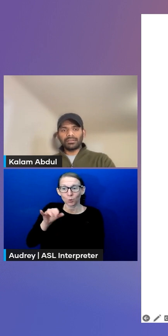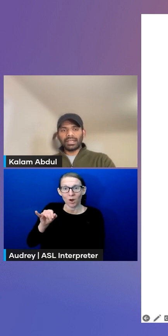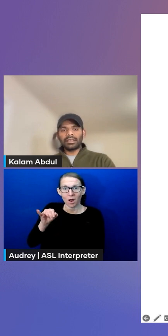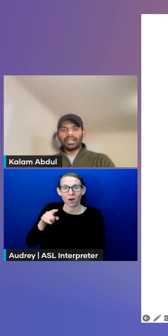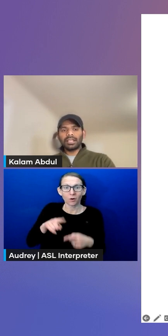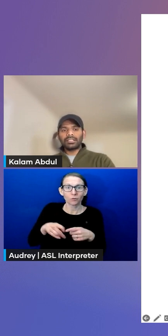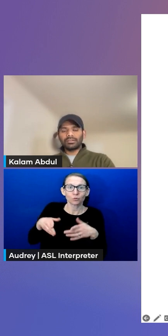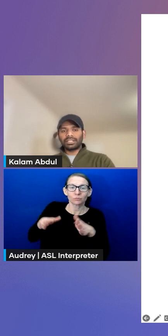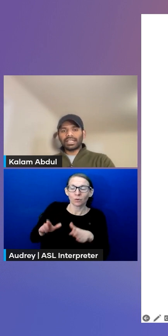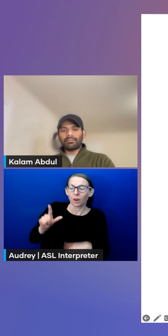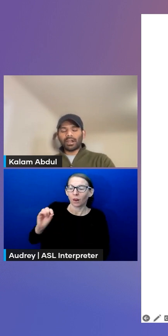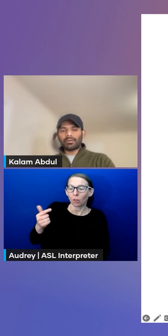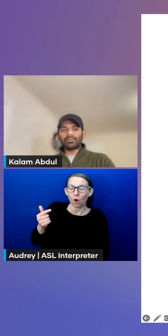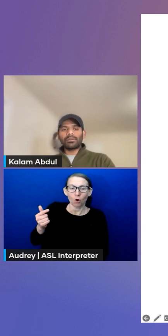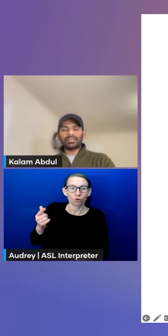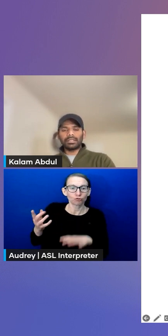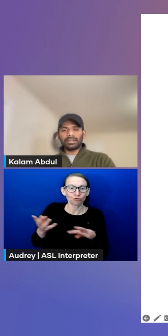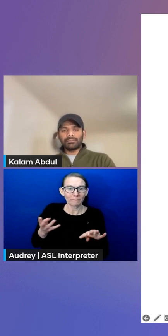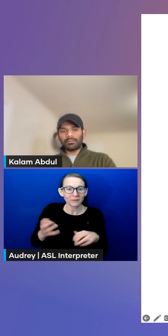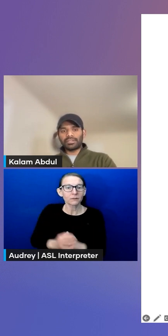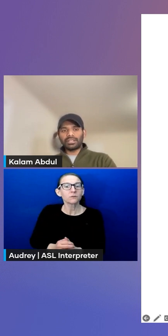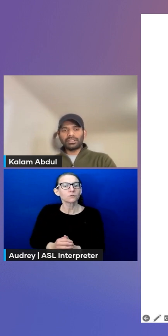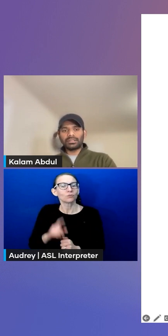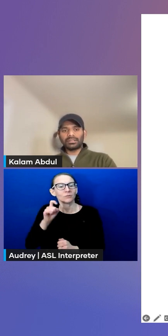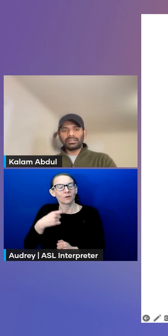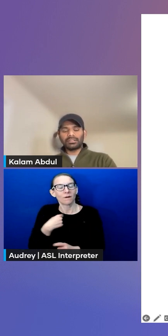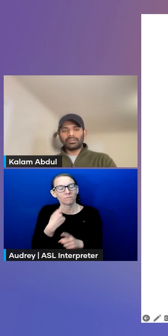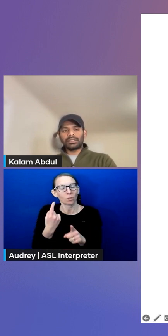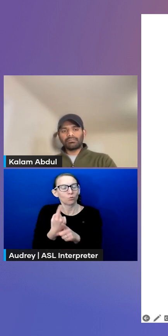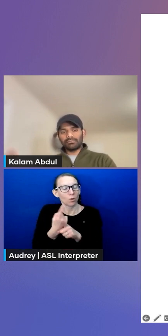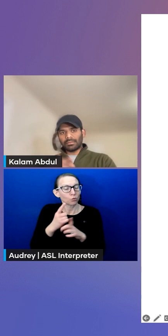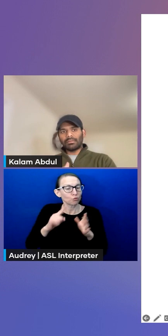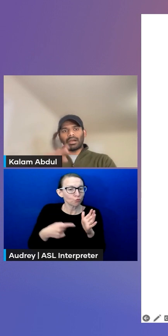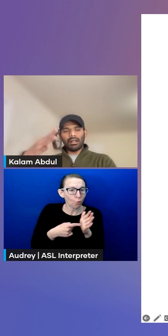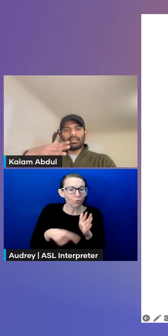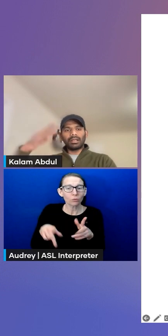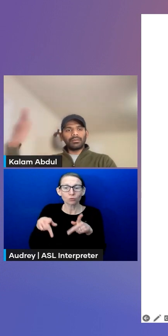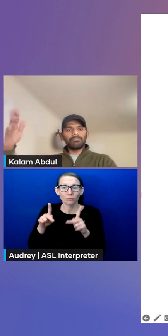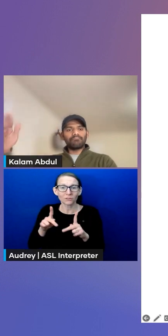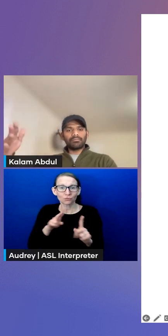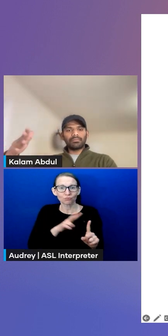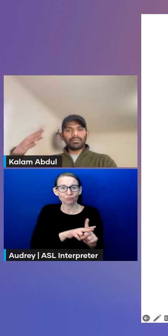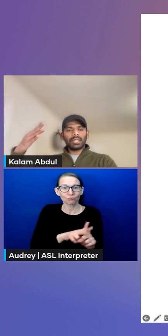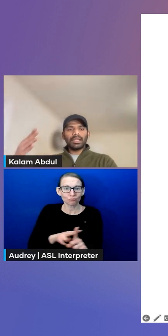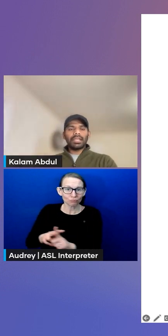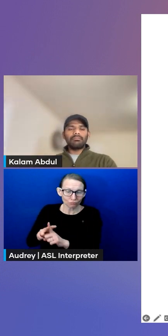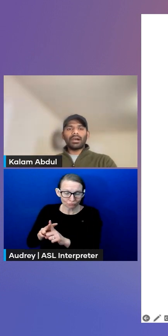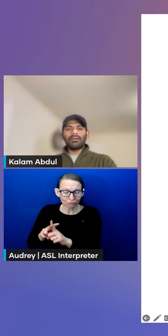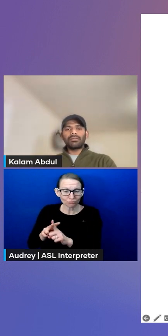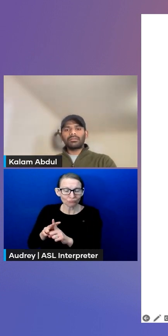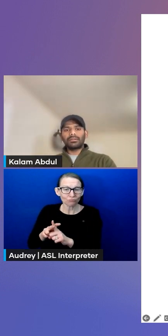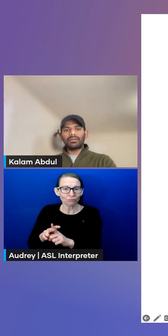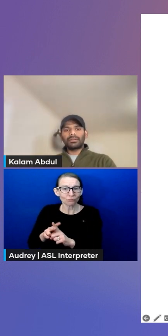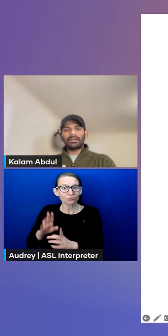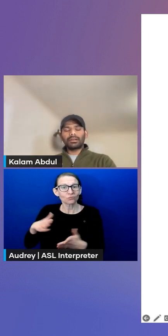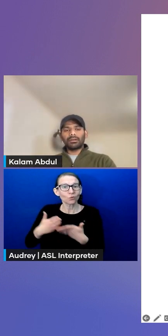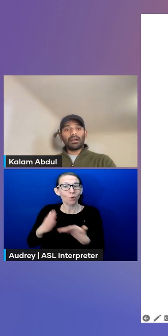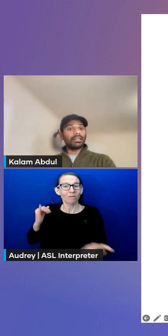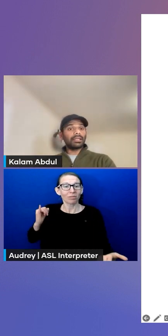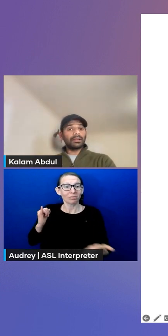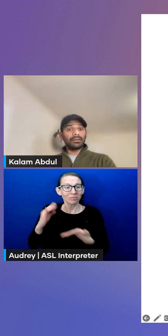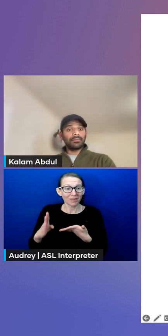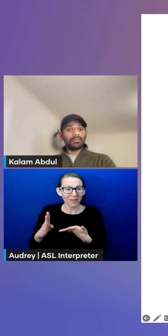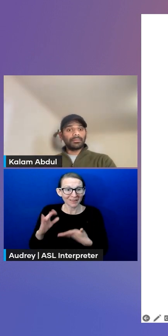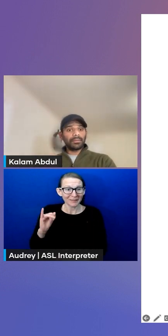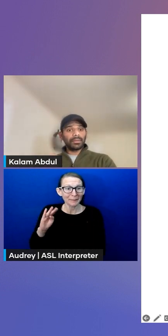streaming, right? So you need to have proper role with the permissions. So all the inbound or